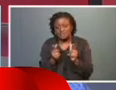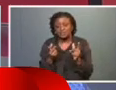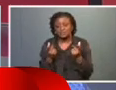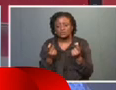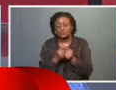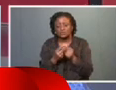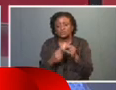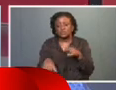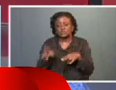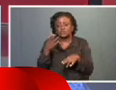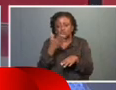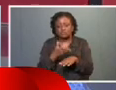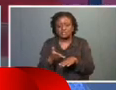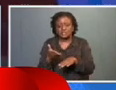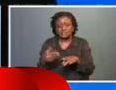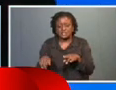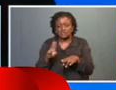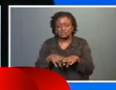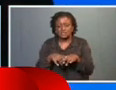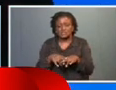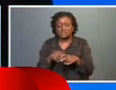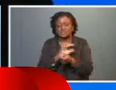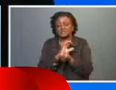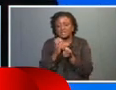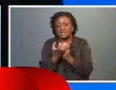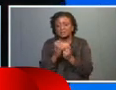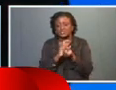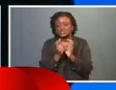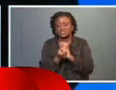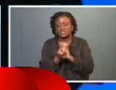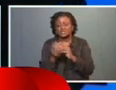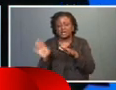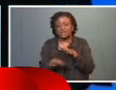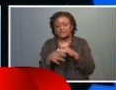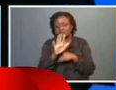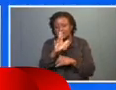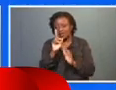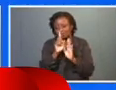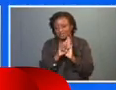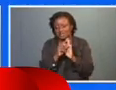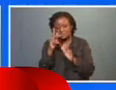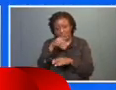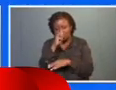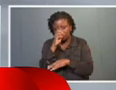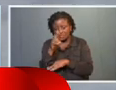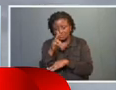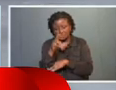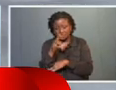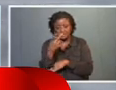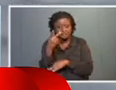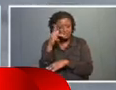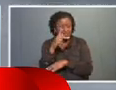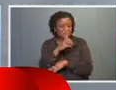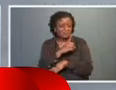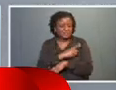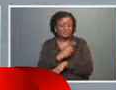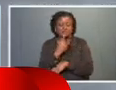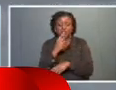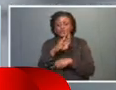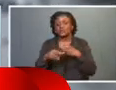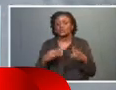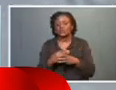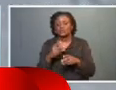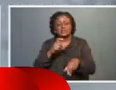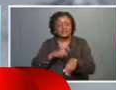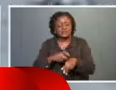Here's Keishla Adderley. In just under 5 minutes, Prime Minister the Honorable Philip Davis told the world that